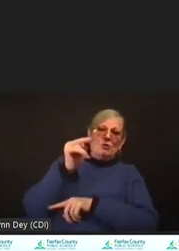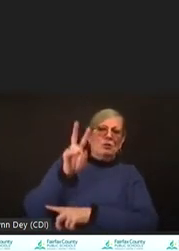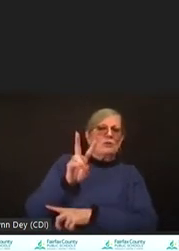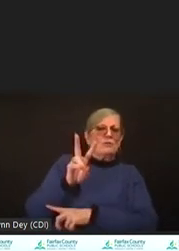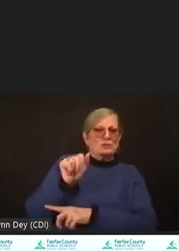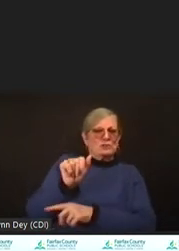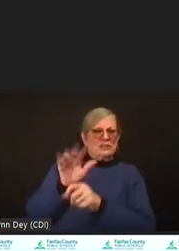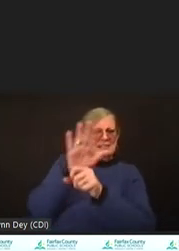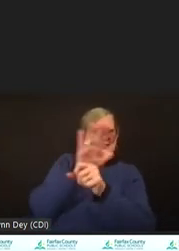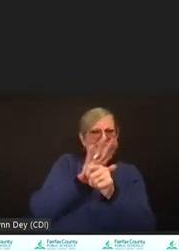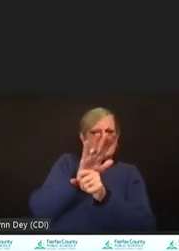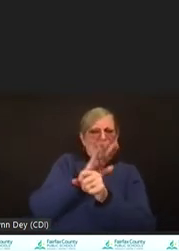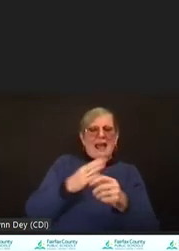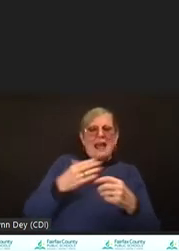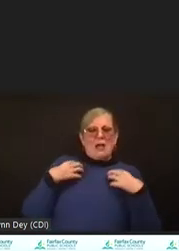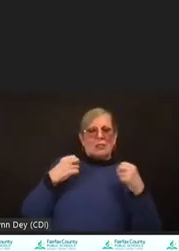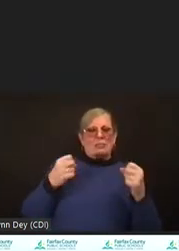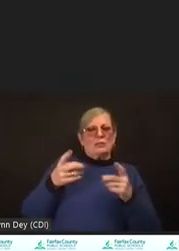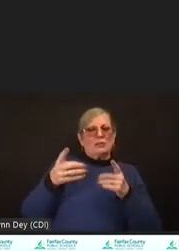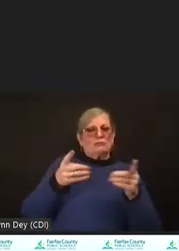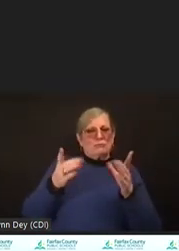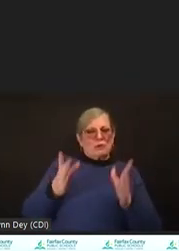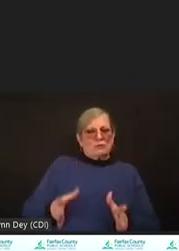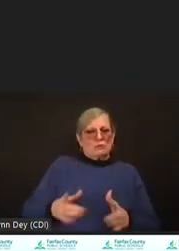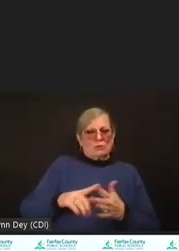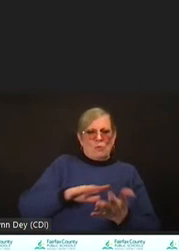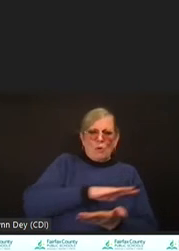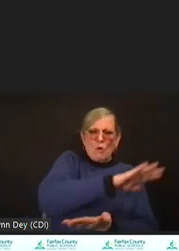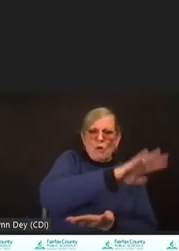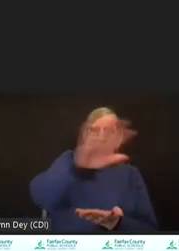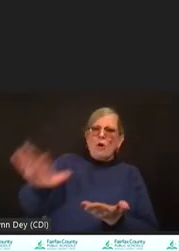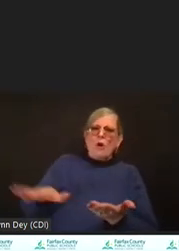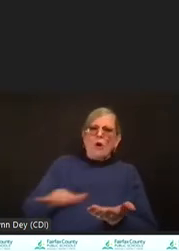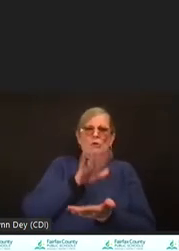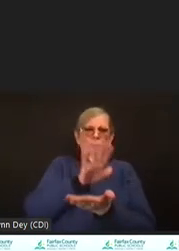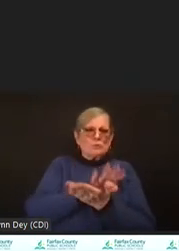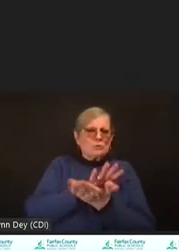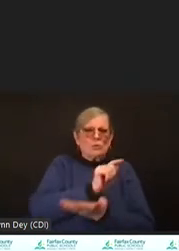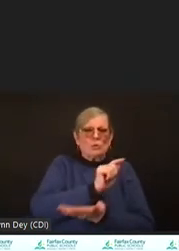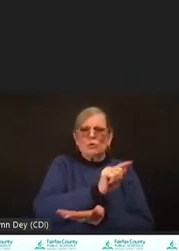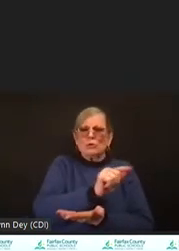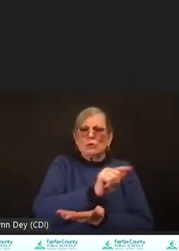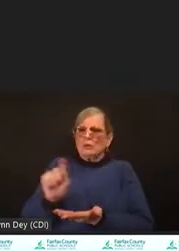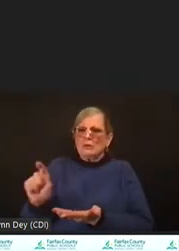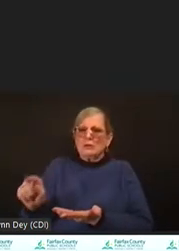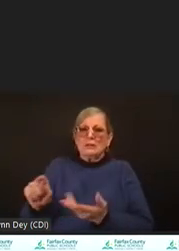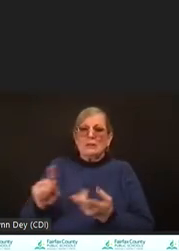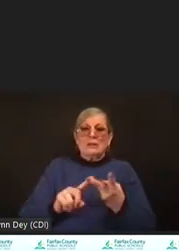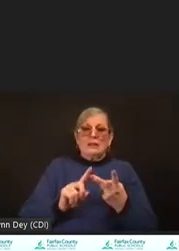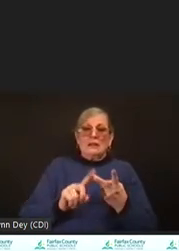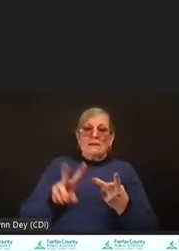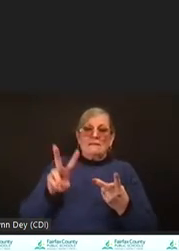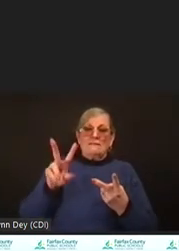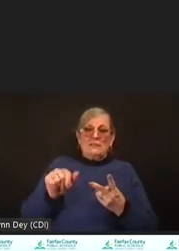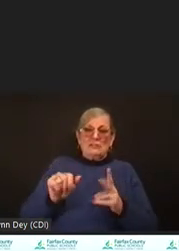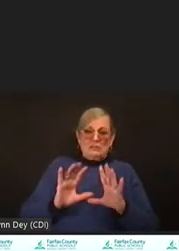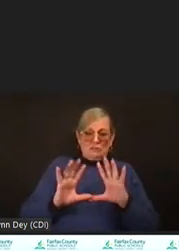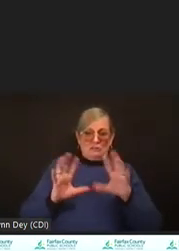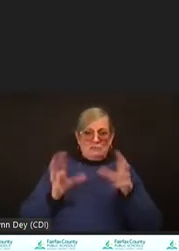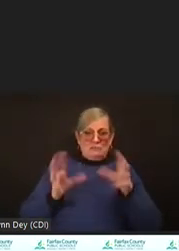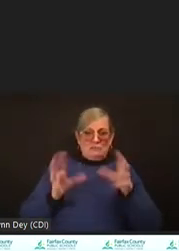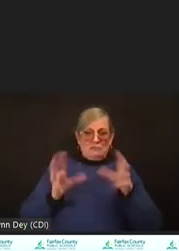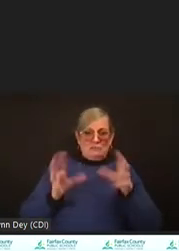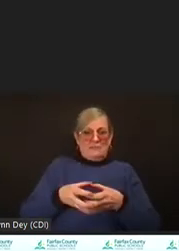respective superintendents in the area and recommendations from the Virginia chapter of AAP. The Northern Virginia